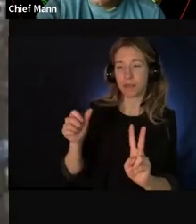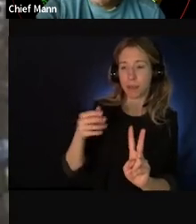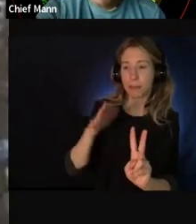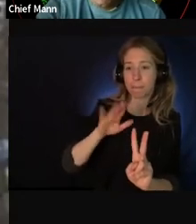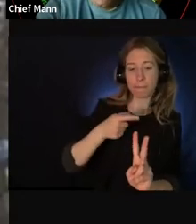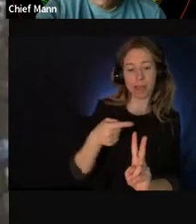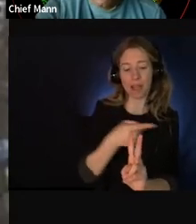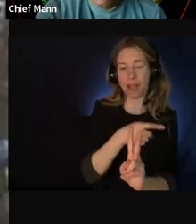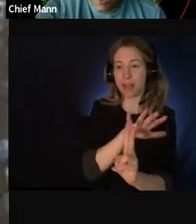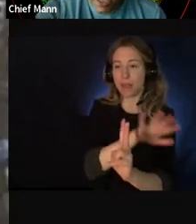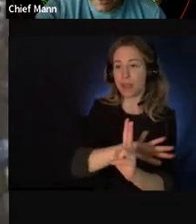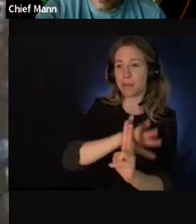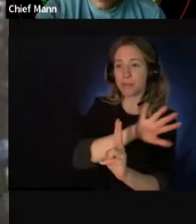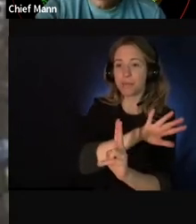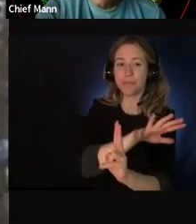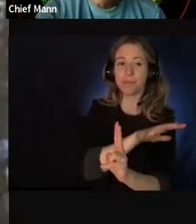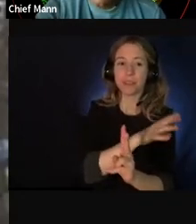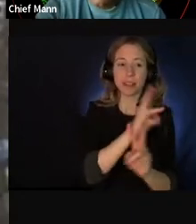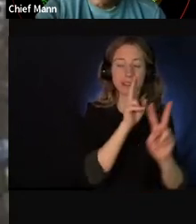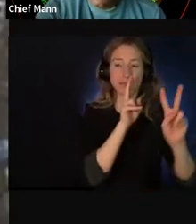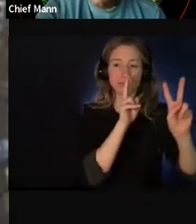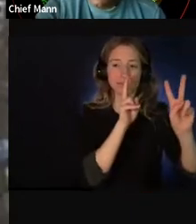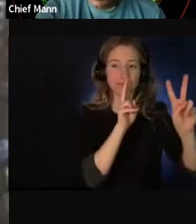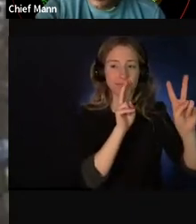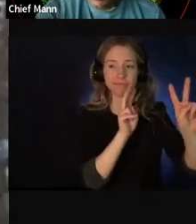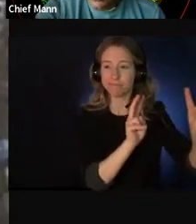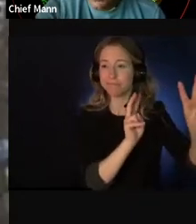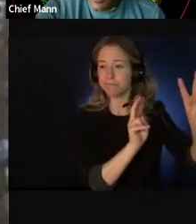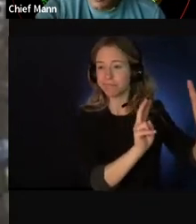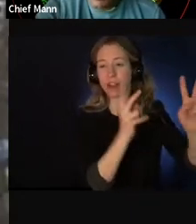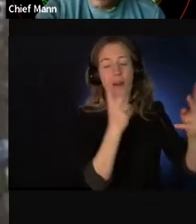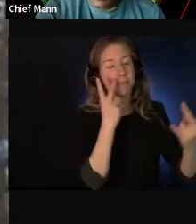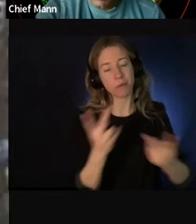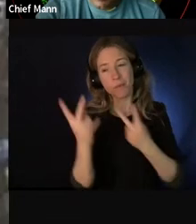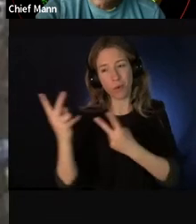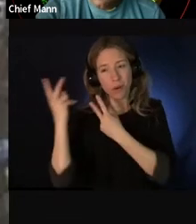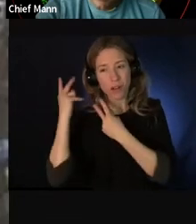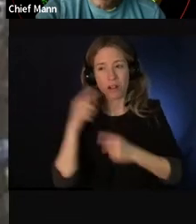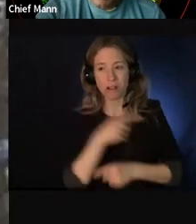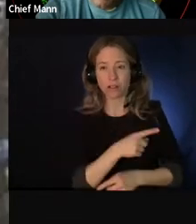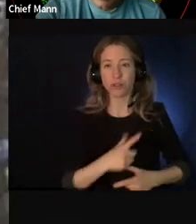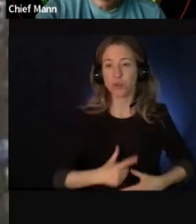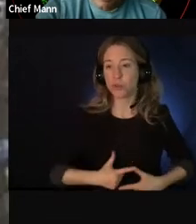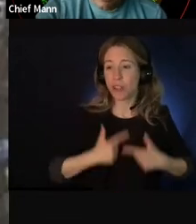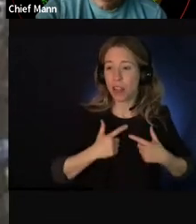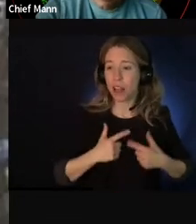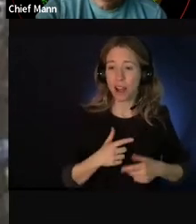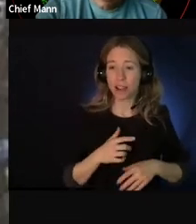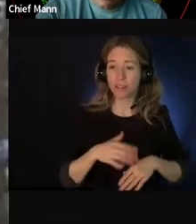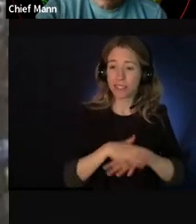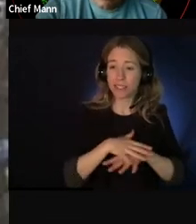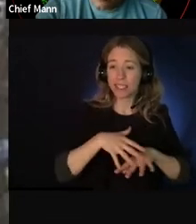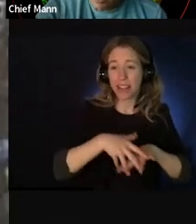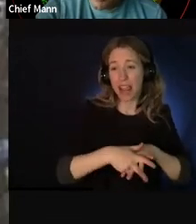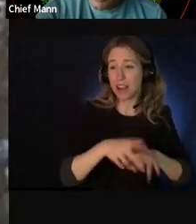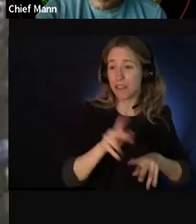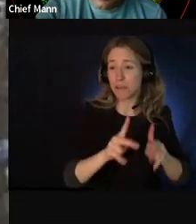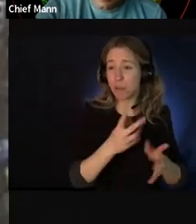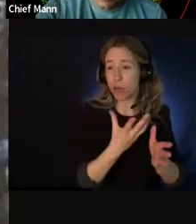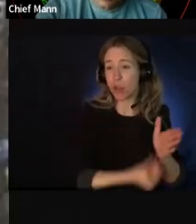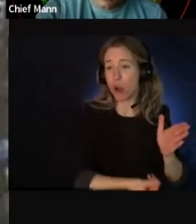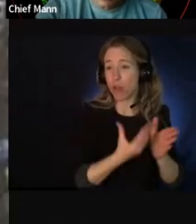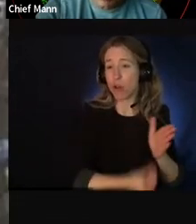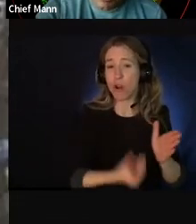lost. Behind them, you see this fence, and that fence, while